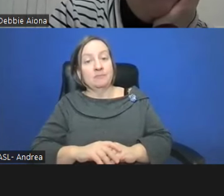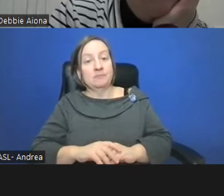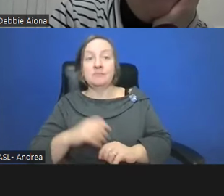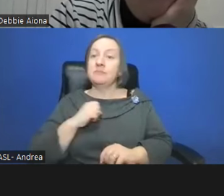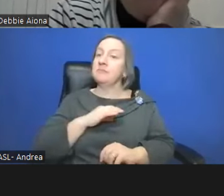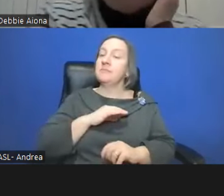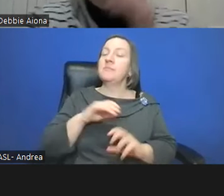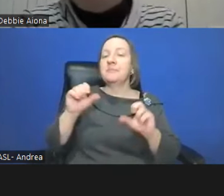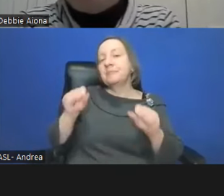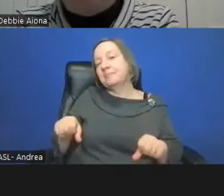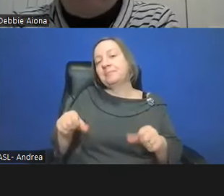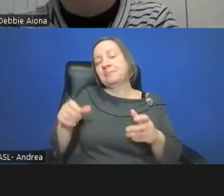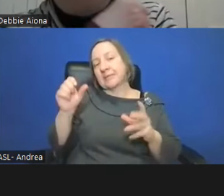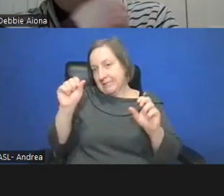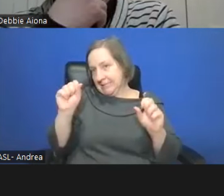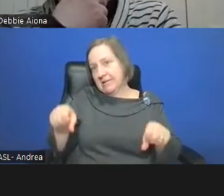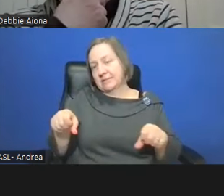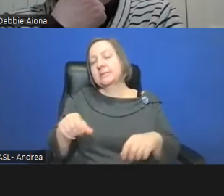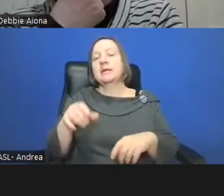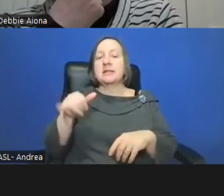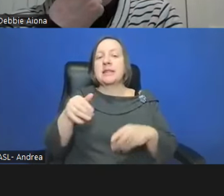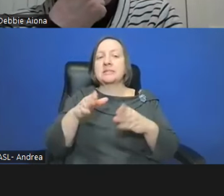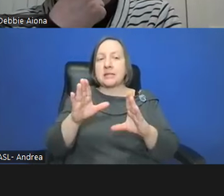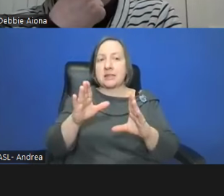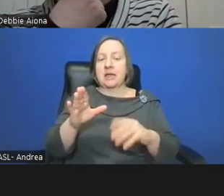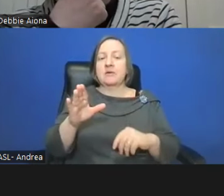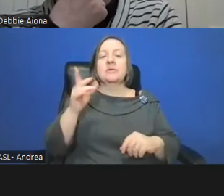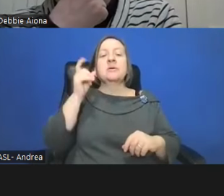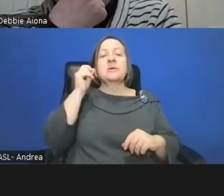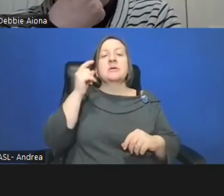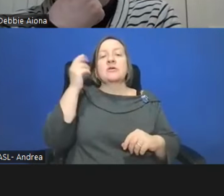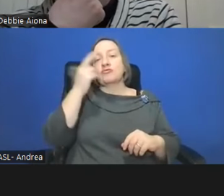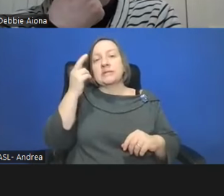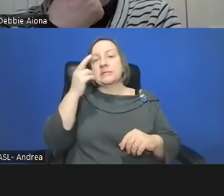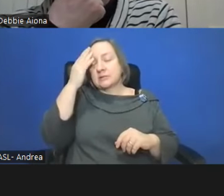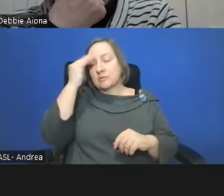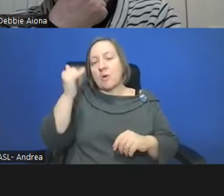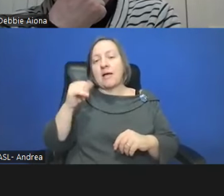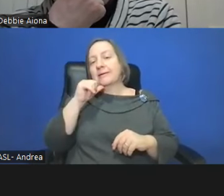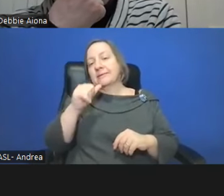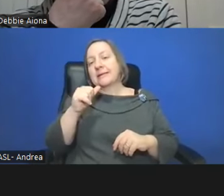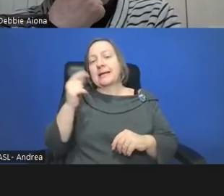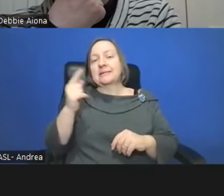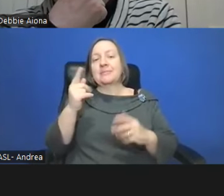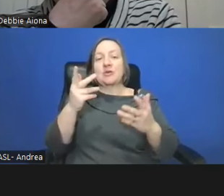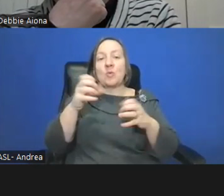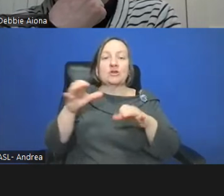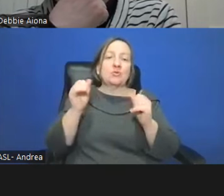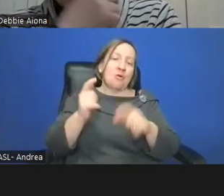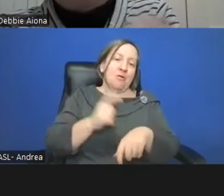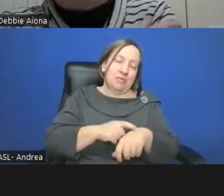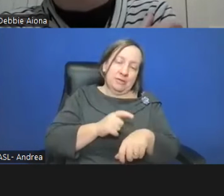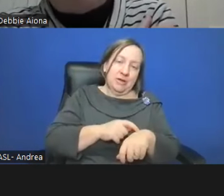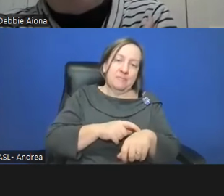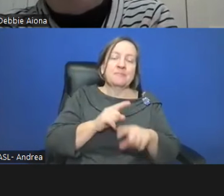Staff? Yeah, yes, that is allowed. There's reasons why it's not something you would want to do all the time,